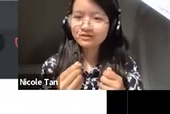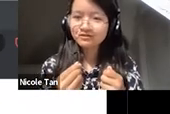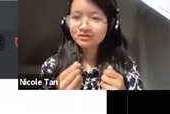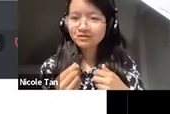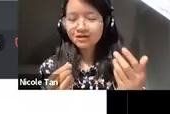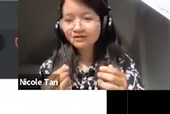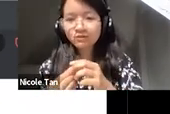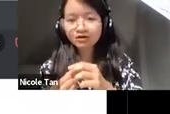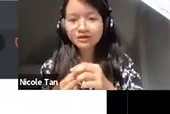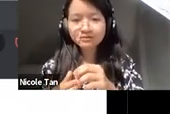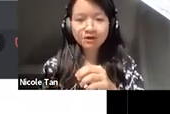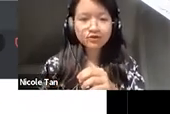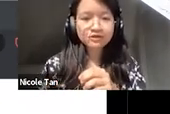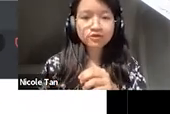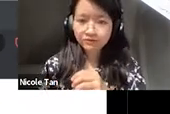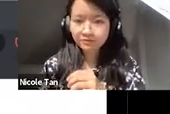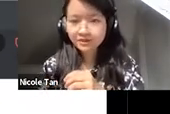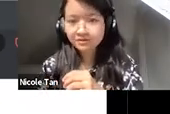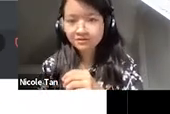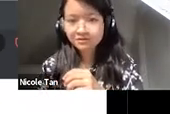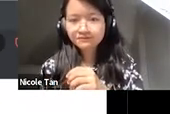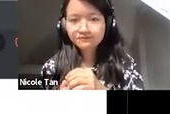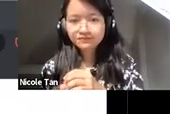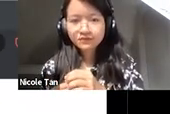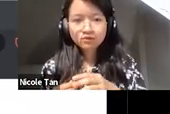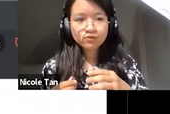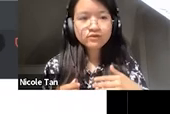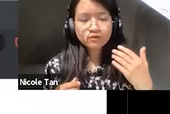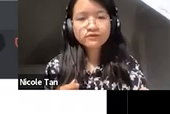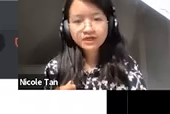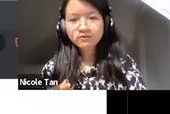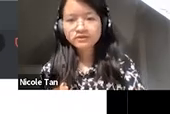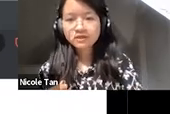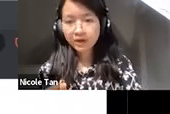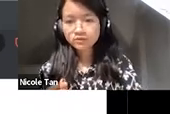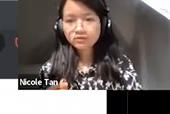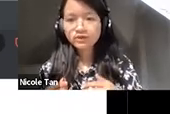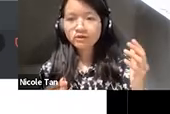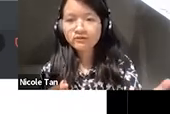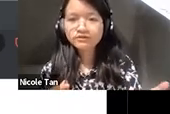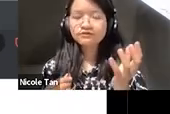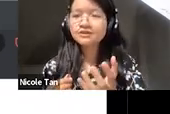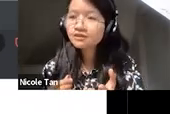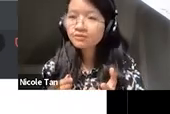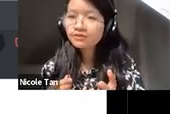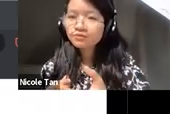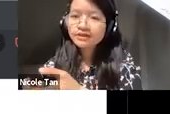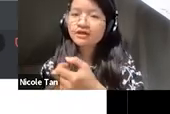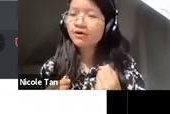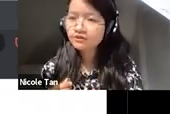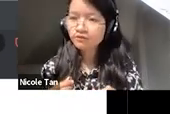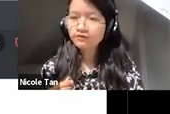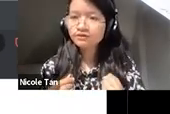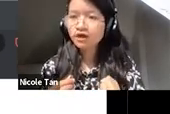language elements. And this model ends up outputting human-readable sentences. Within the review text processing module, we augment results from scene description with